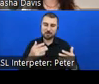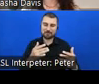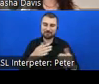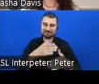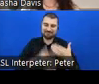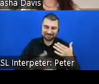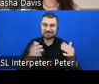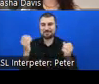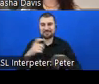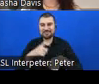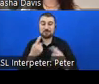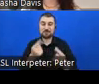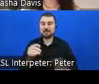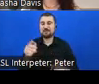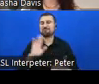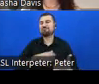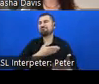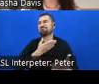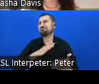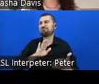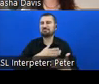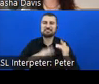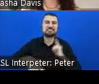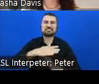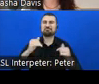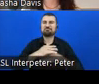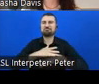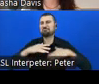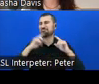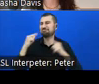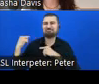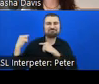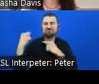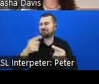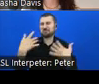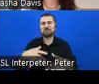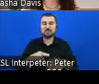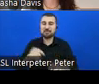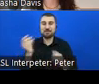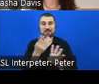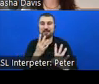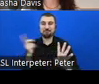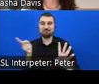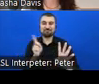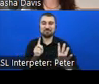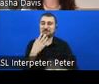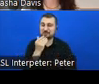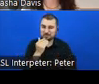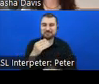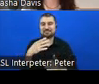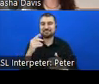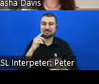of Bleecker's legendary music scene. Line up, as I also have done, for a sweet treat at the Magnolia